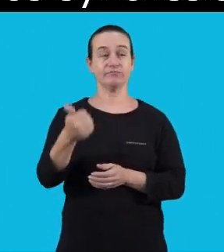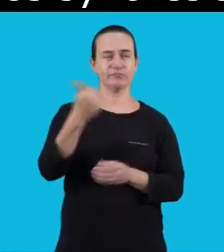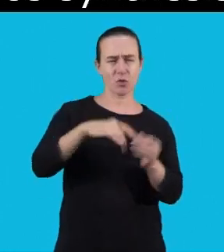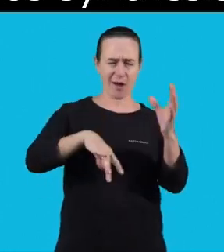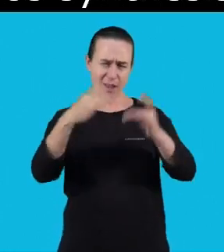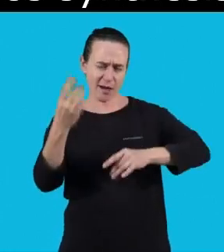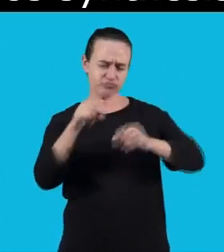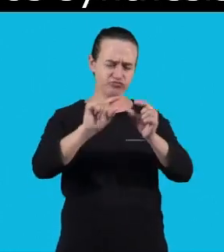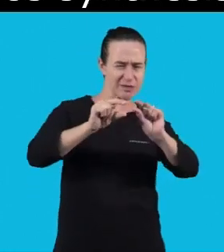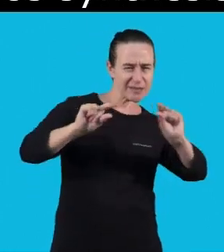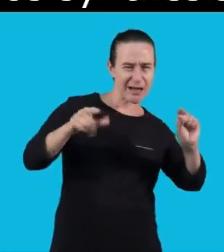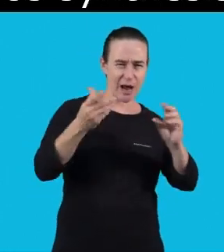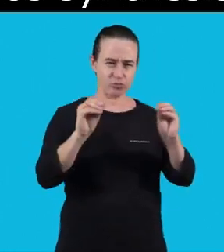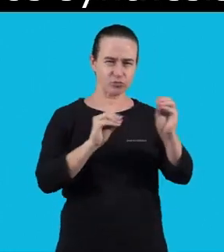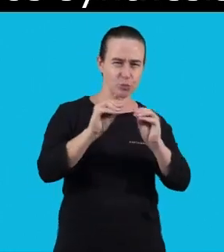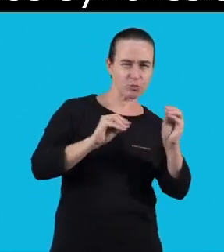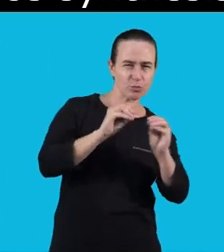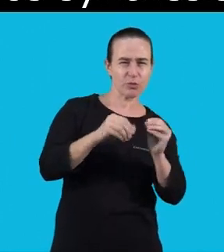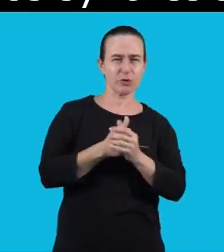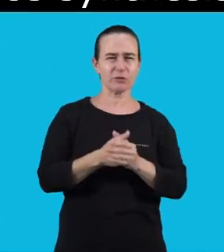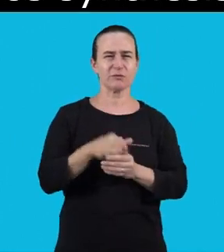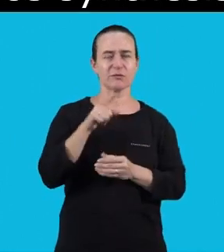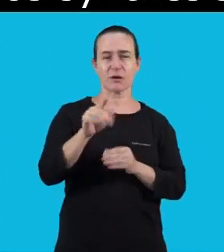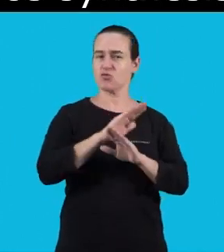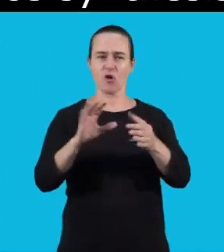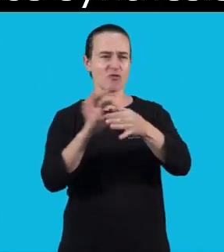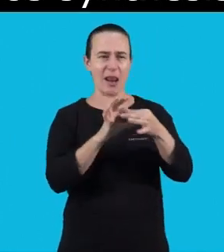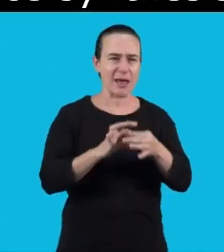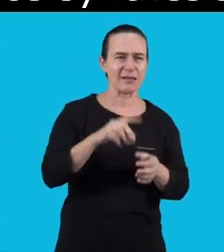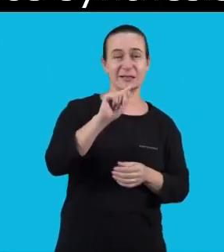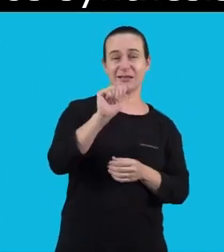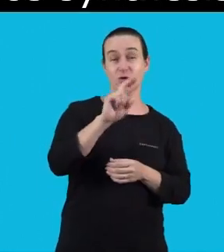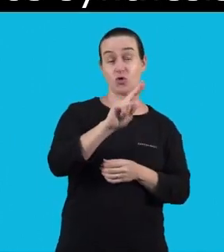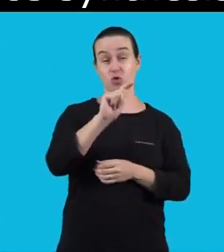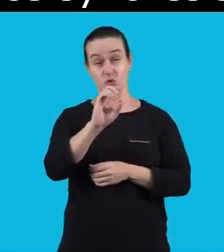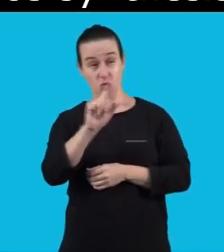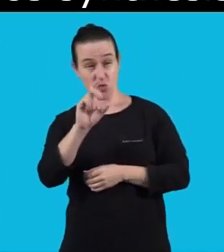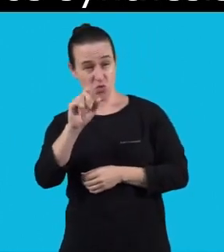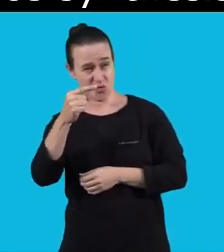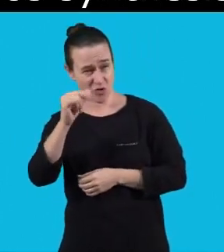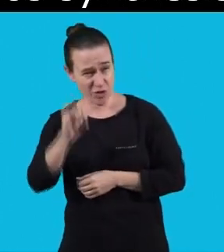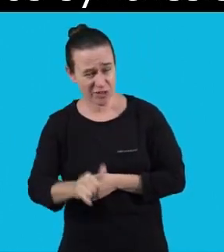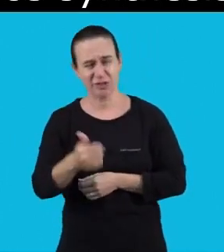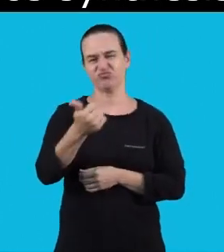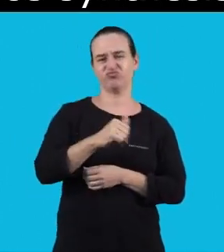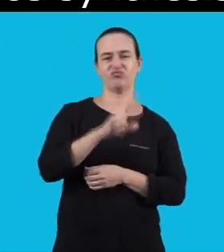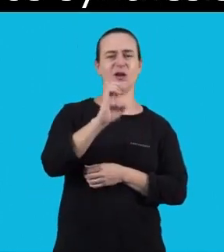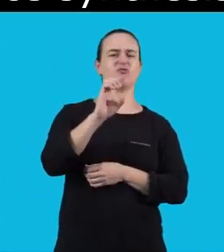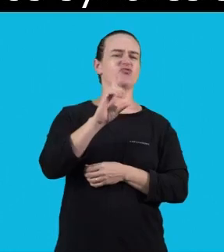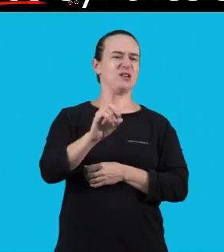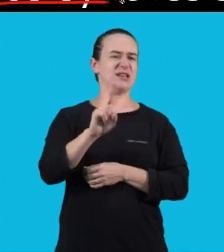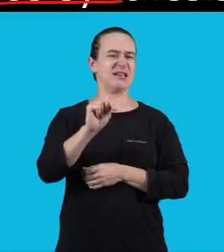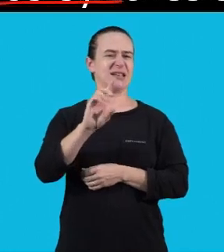and synthesis, the misrelated participle, tautology, redundancy, ambiguity, sentence